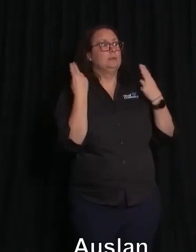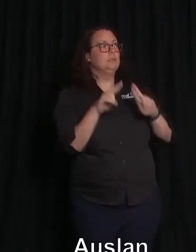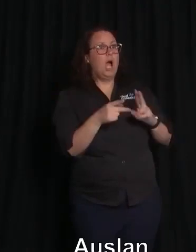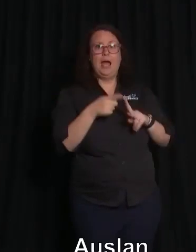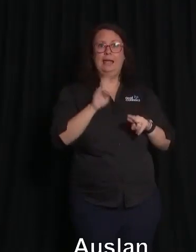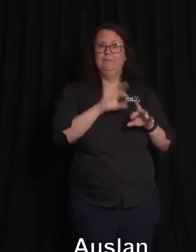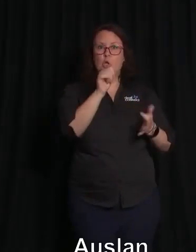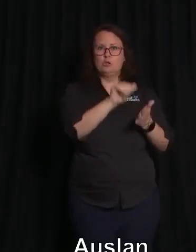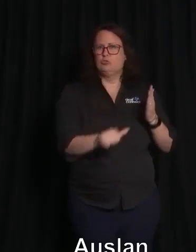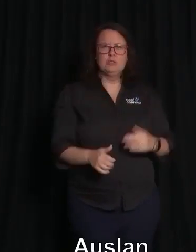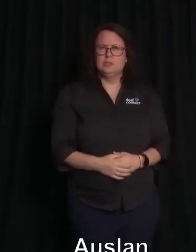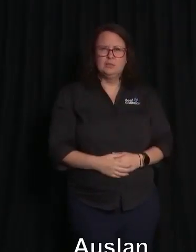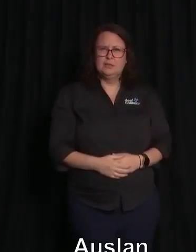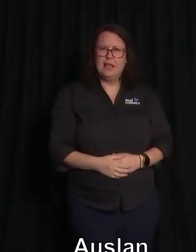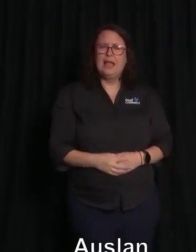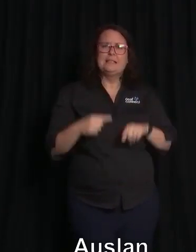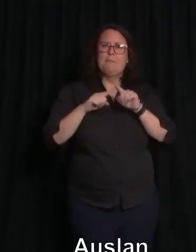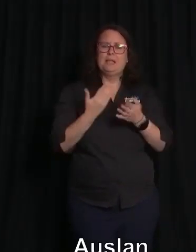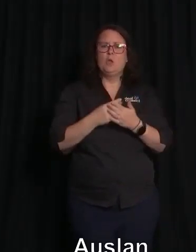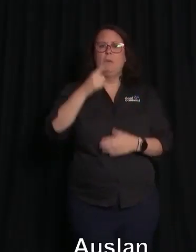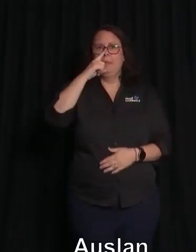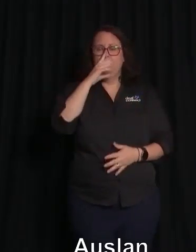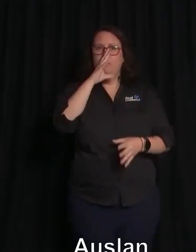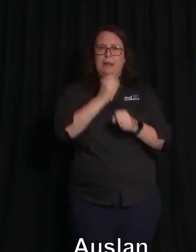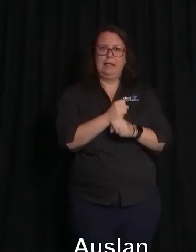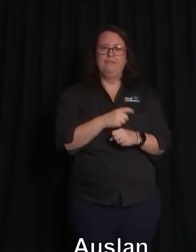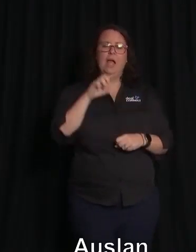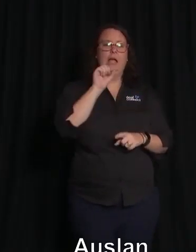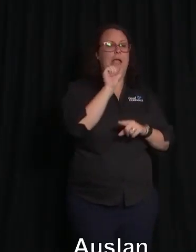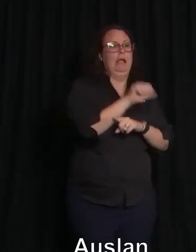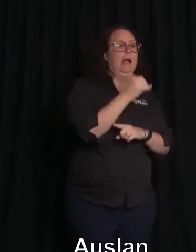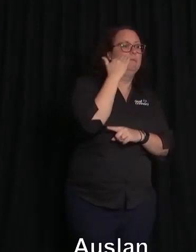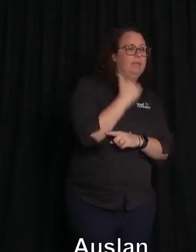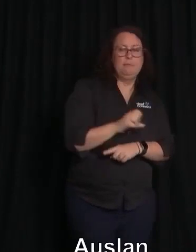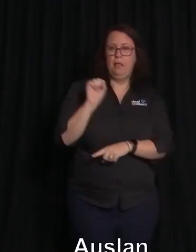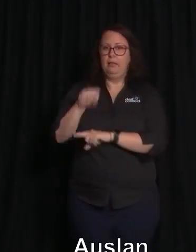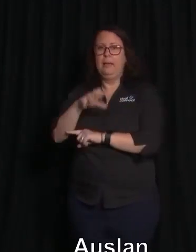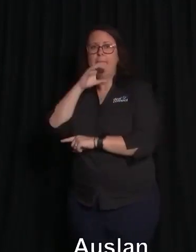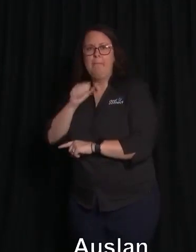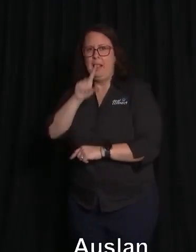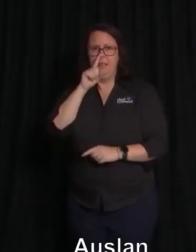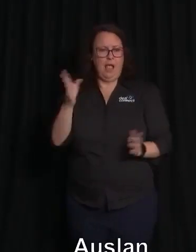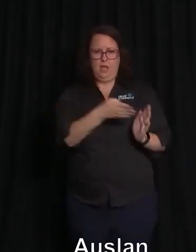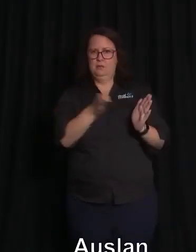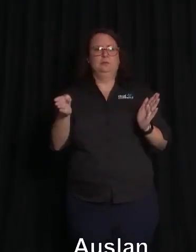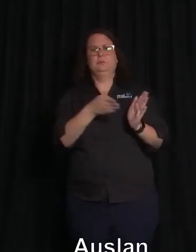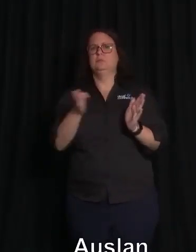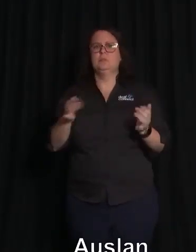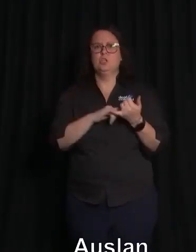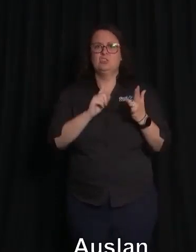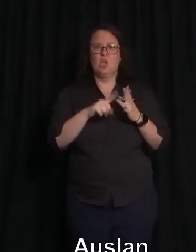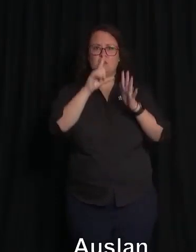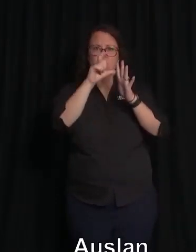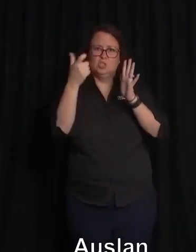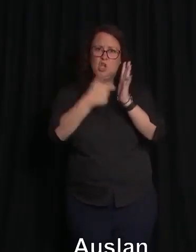based on binary notions and cosmetic procedures, right? So these surgeries are cosmetic in a way that